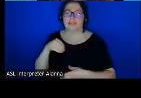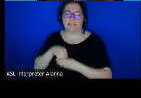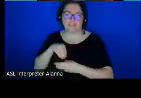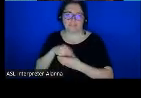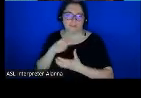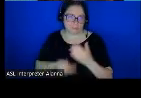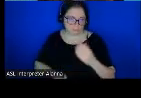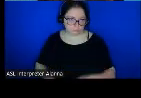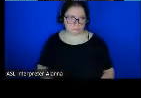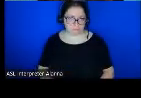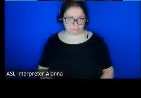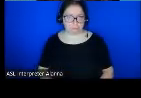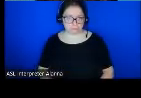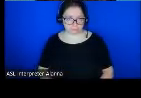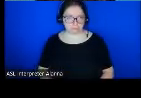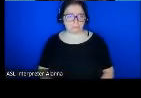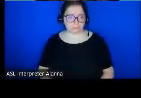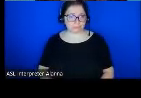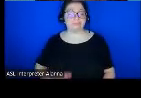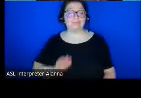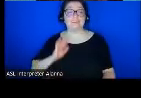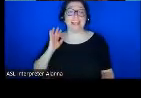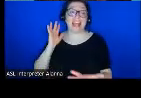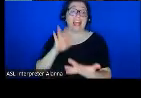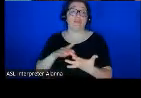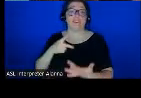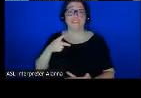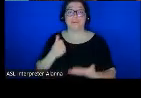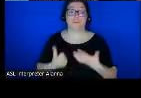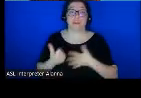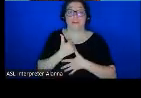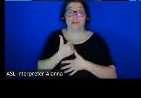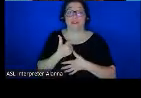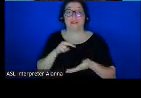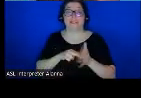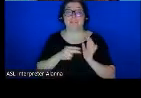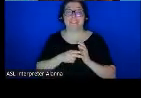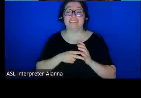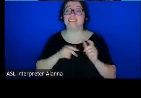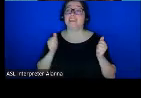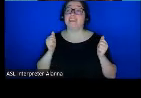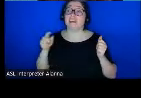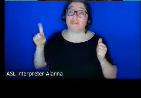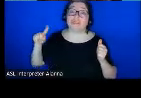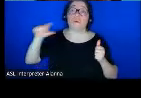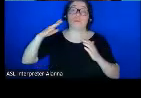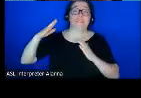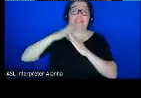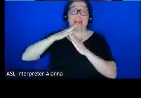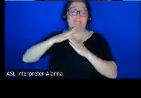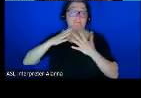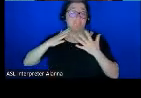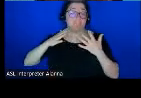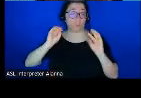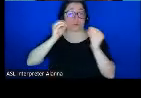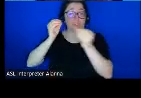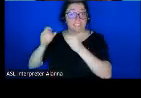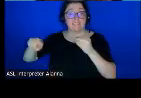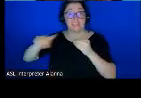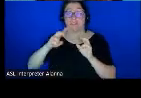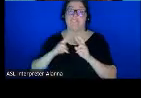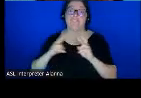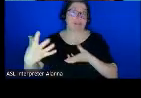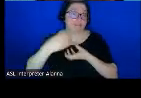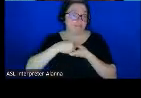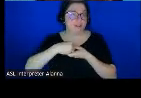so our outreach priority here is really to start to pivot from those highly engaged organizations to on the ground organizations and service